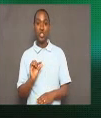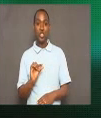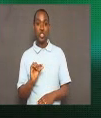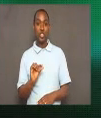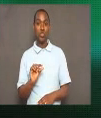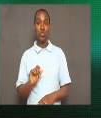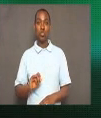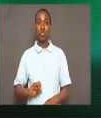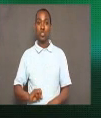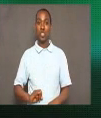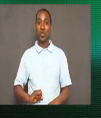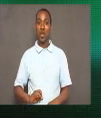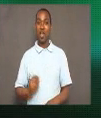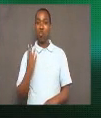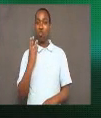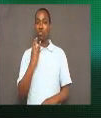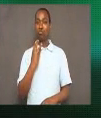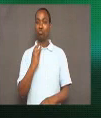ideal environment.